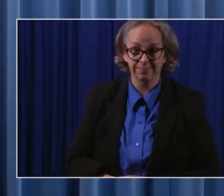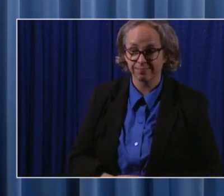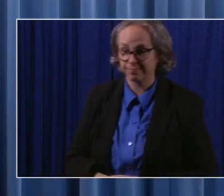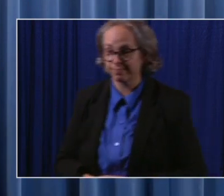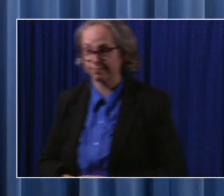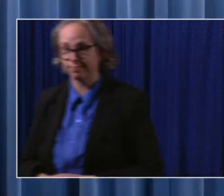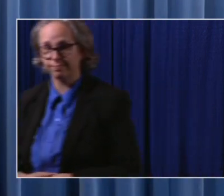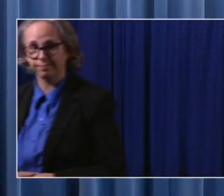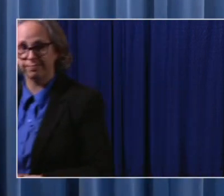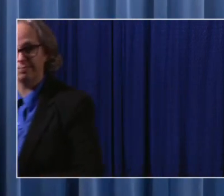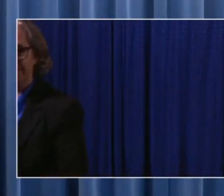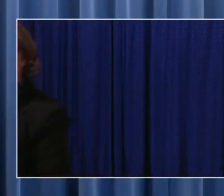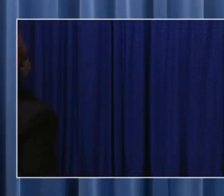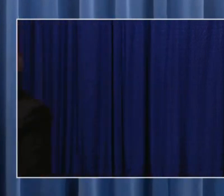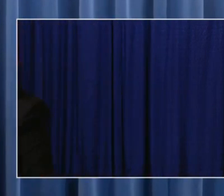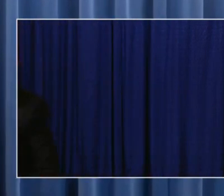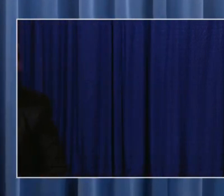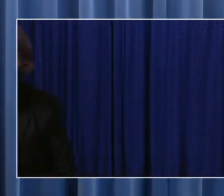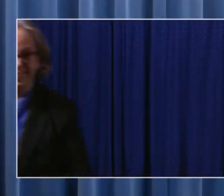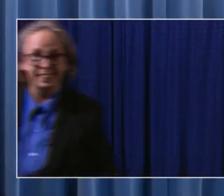Every day we get closer, we're going to know more.